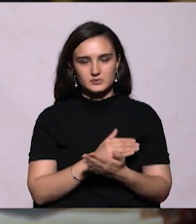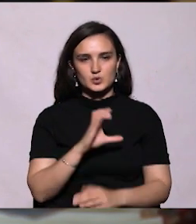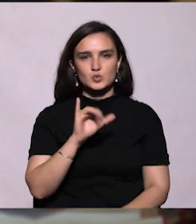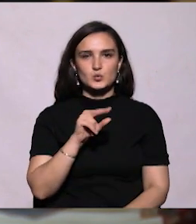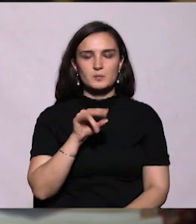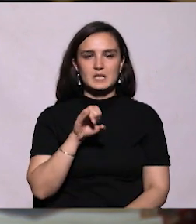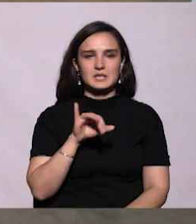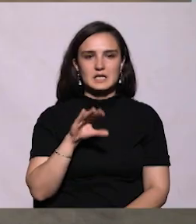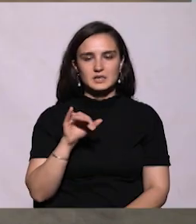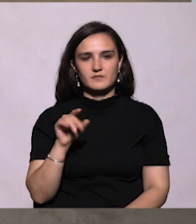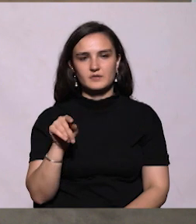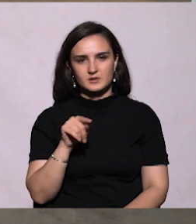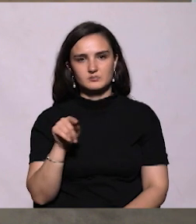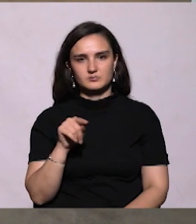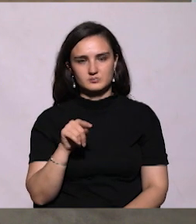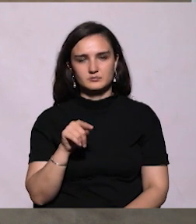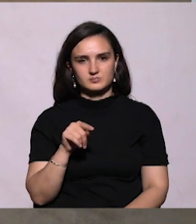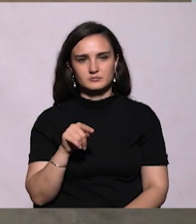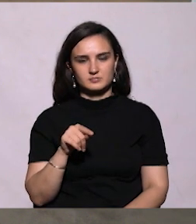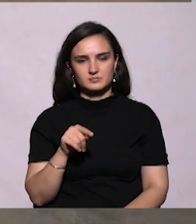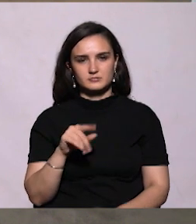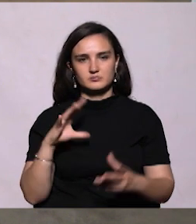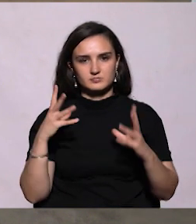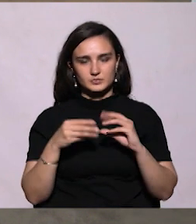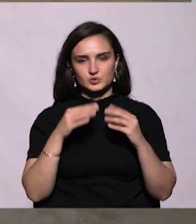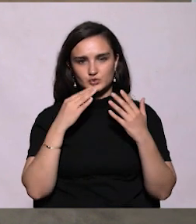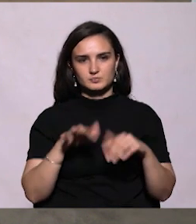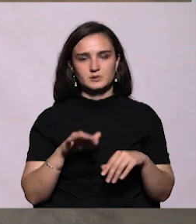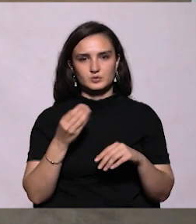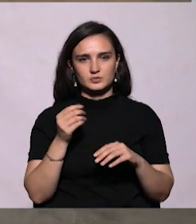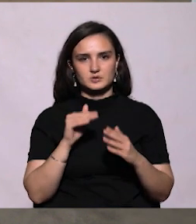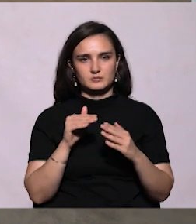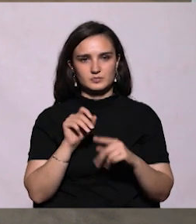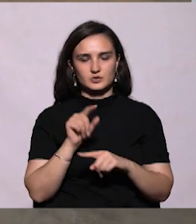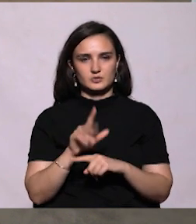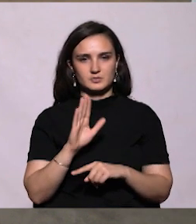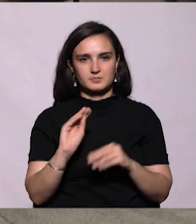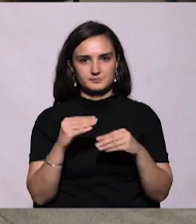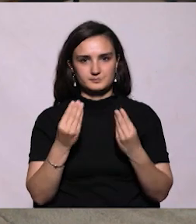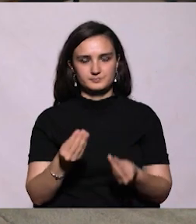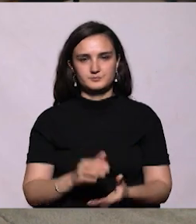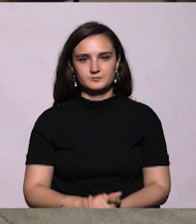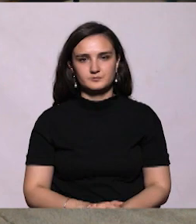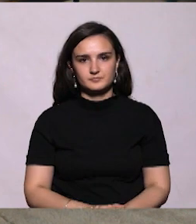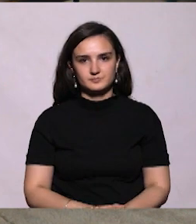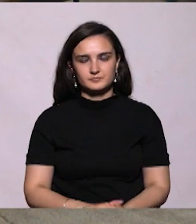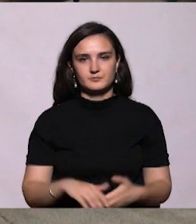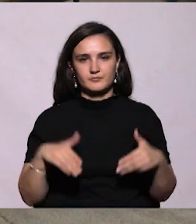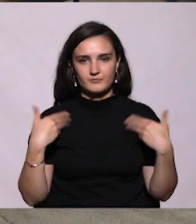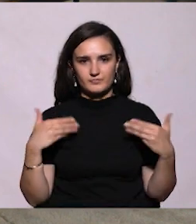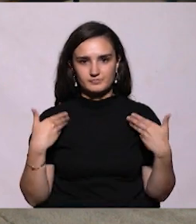superlative adjectives, followed by a quick summary, and after that, a little bit of homework.